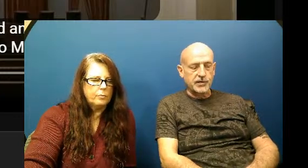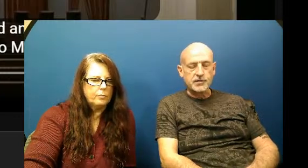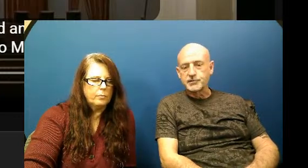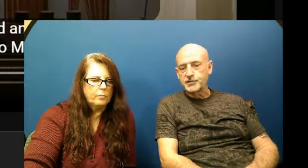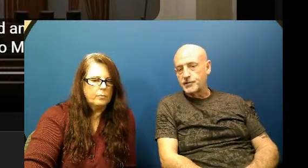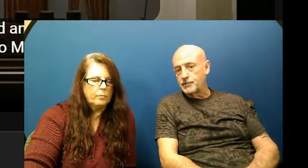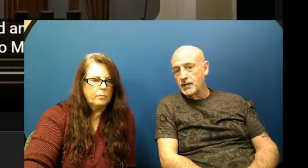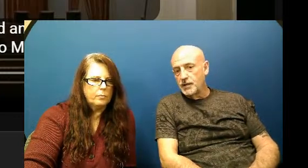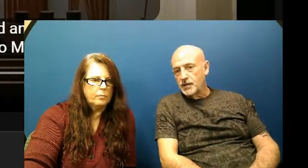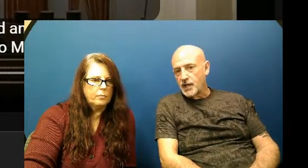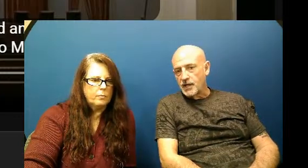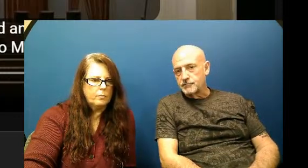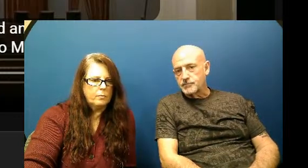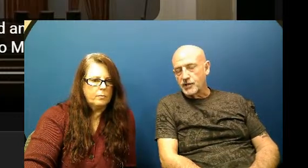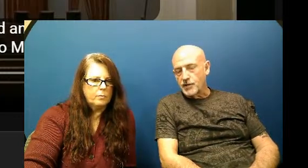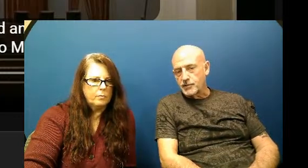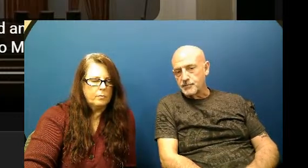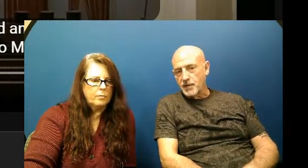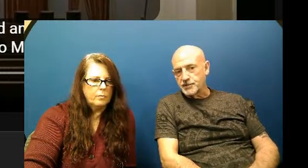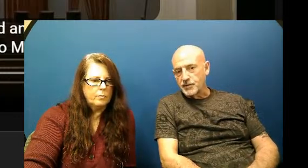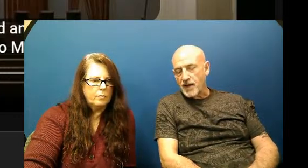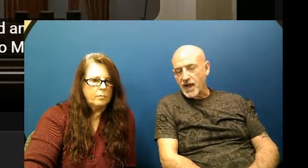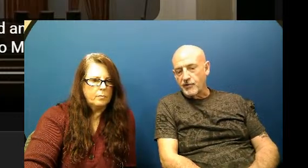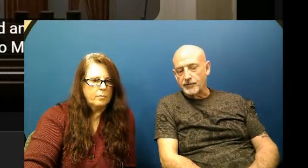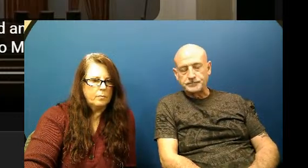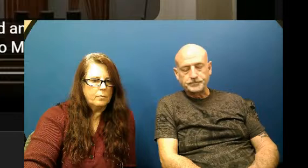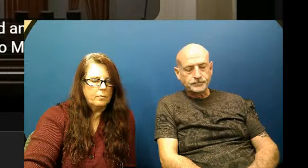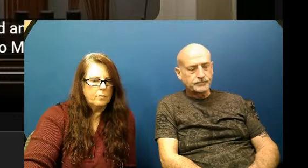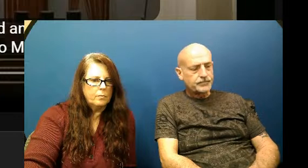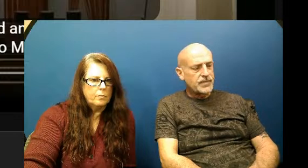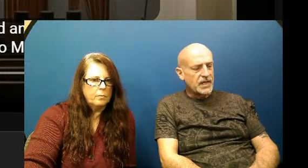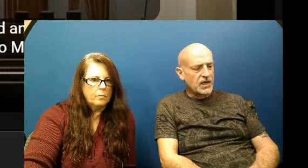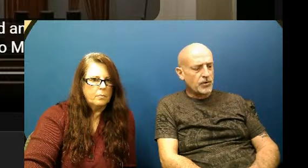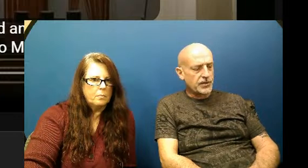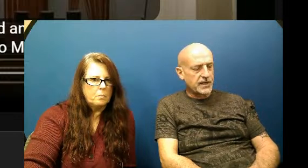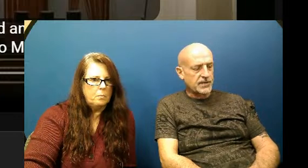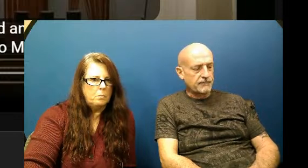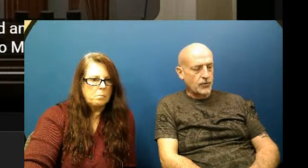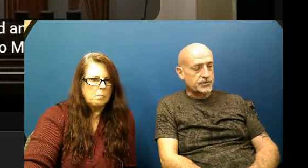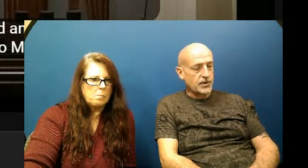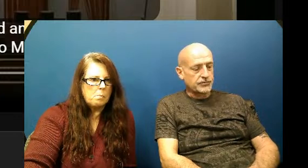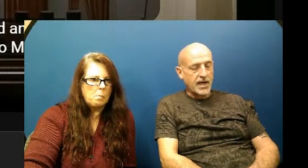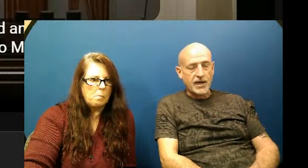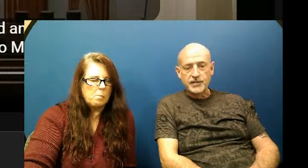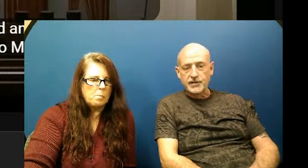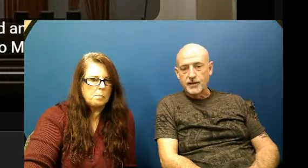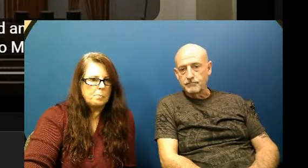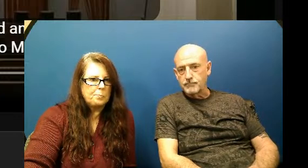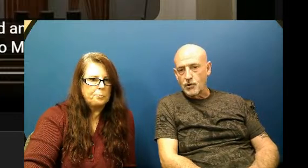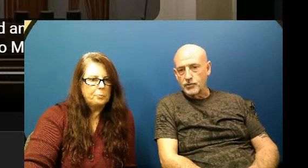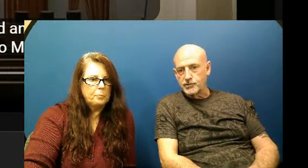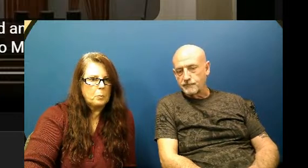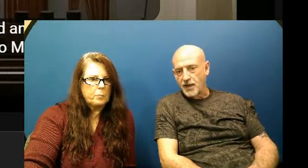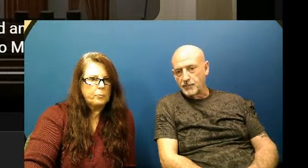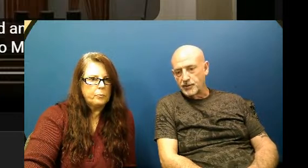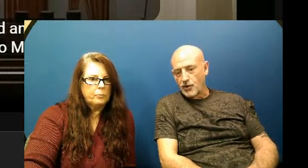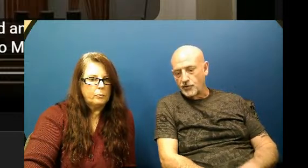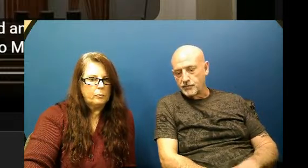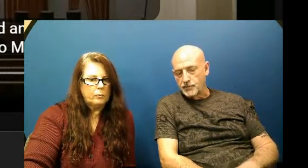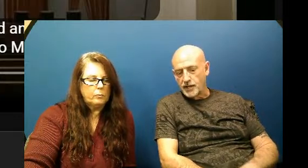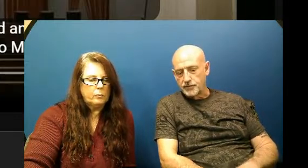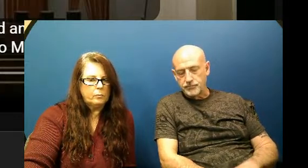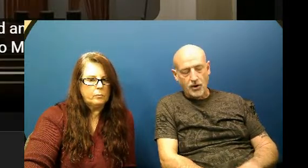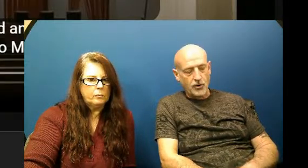year technology and technology management background. And one of the things I'm focused on now that I'm only doing family